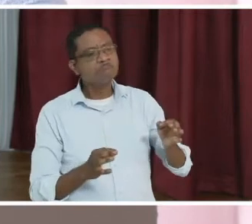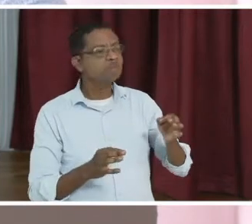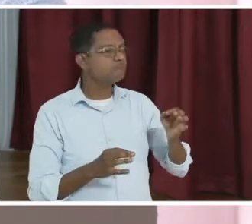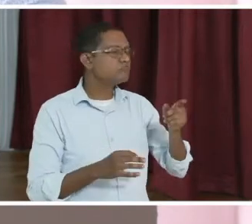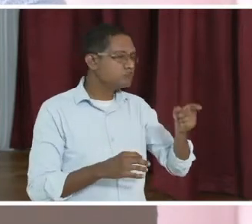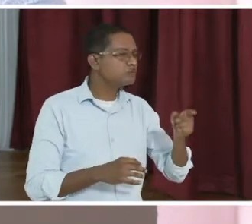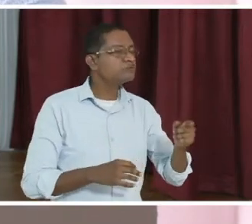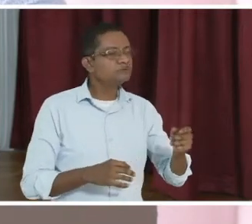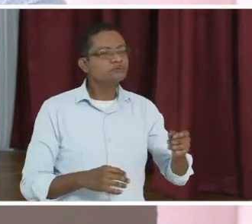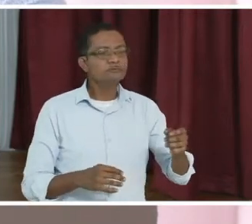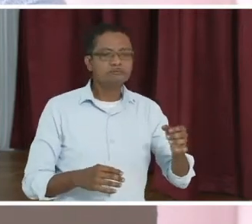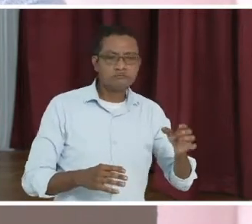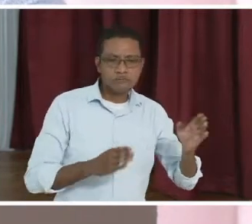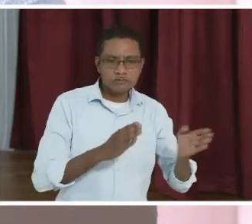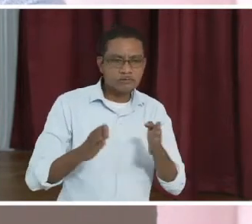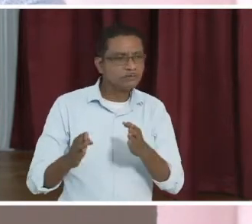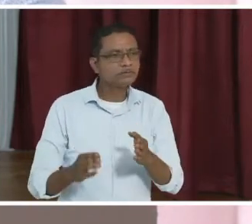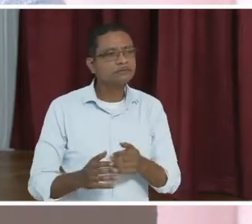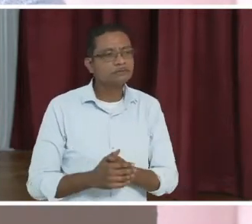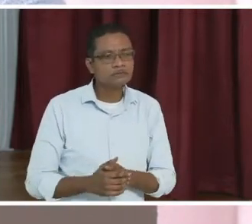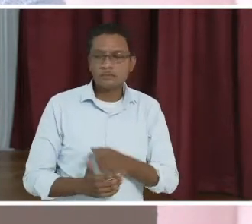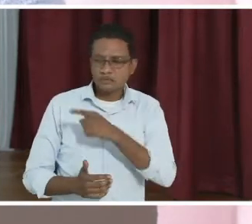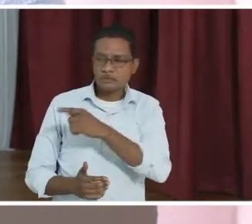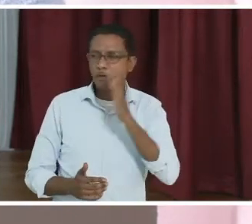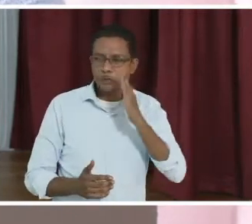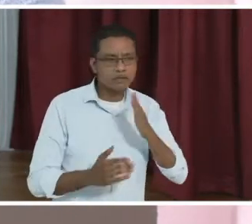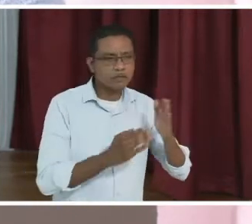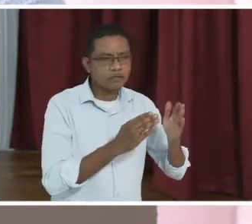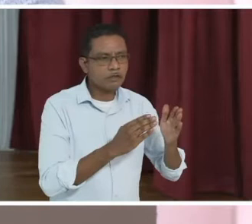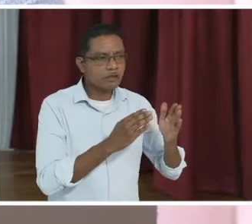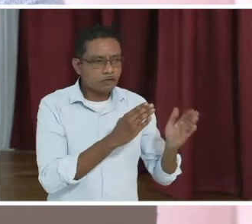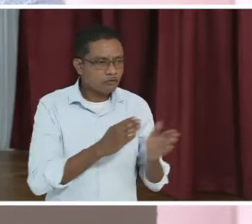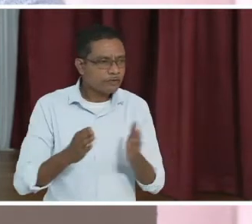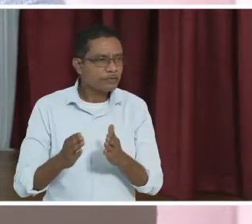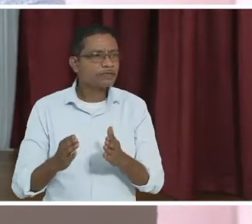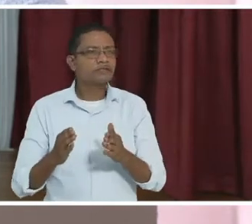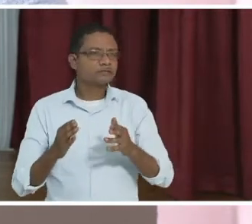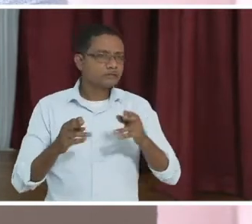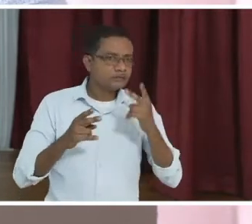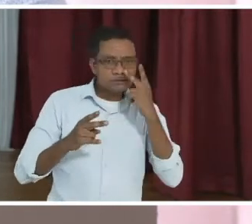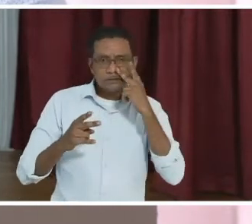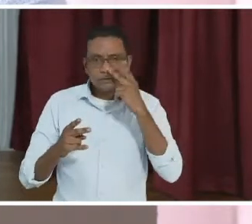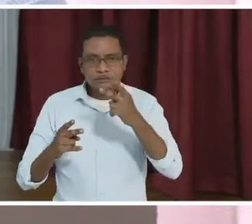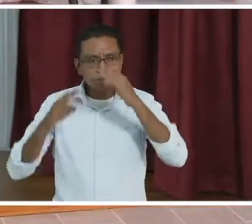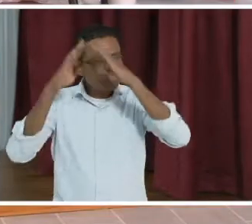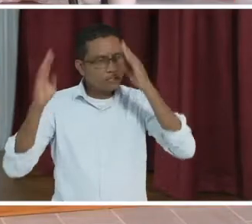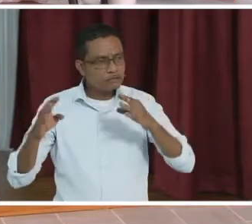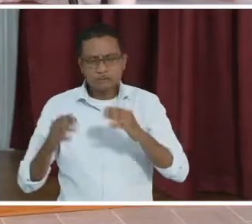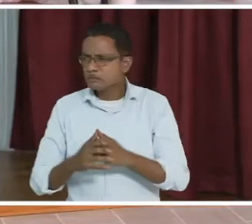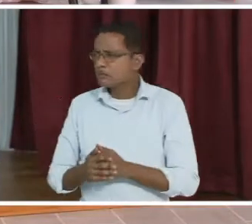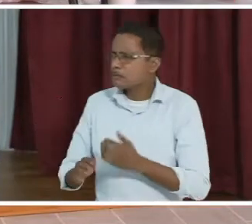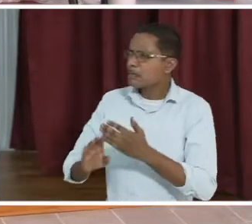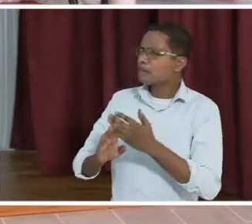development. And what we do is schedule a preliminary viewing of the unit. Before you get to that stage, though, from application